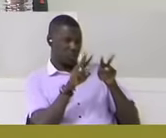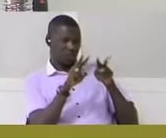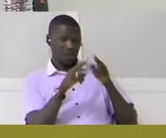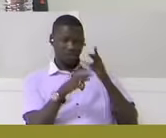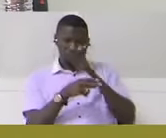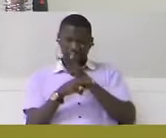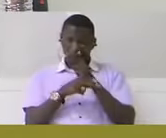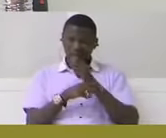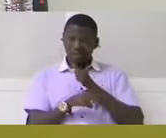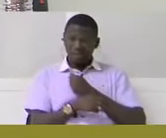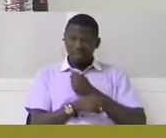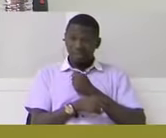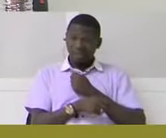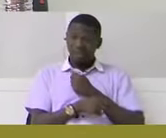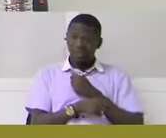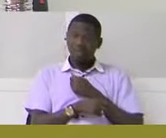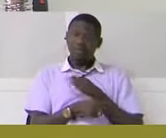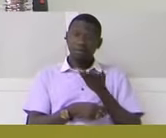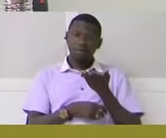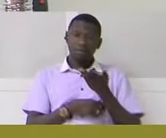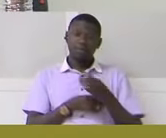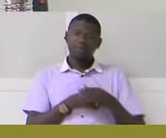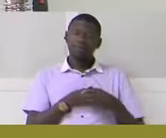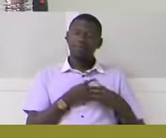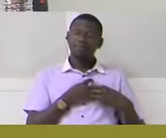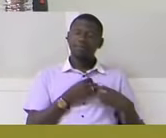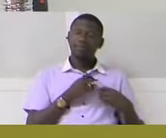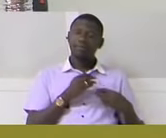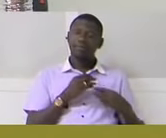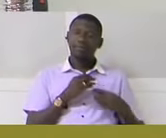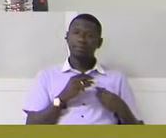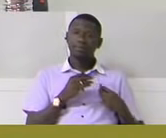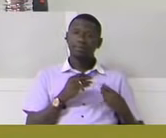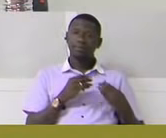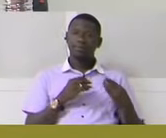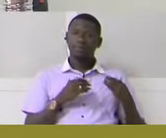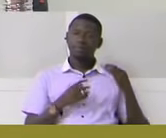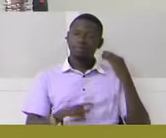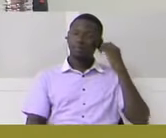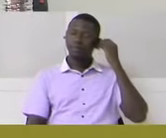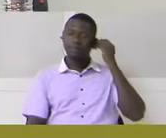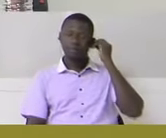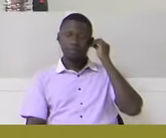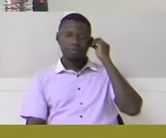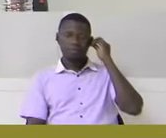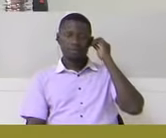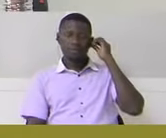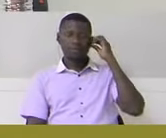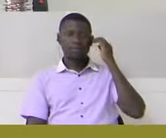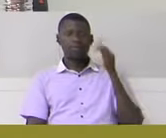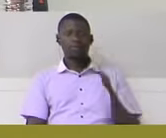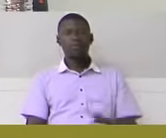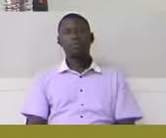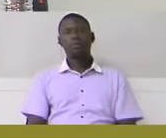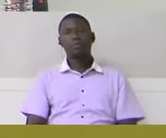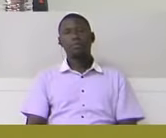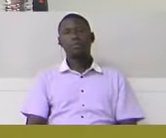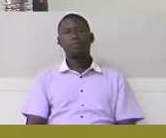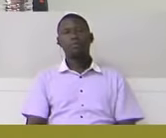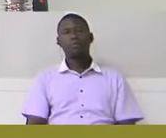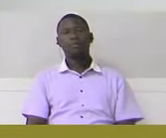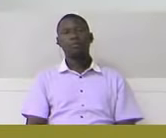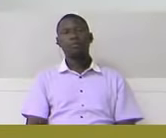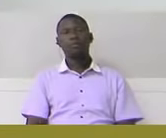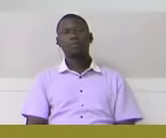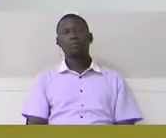risks and threats. Andu yali karandle pour femfem sikeno mantora koti mensina sababu konvoy